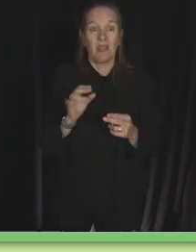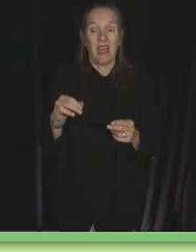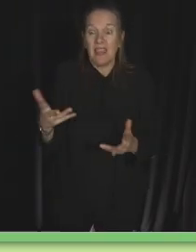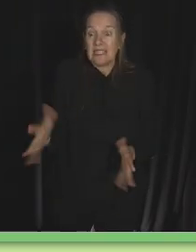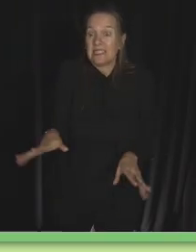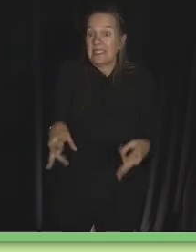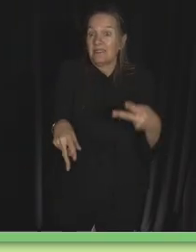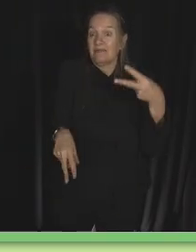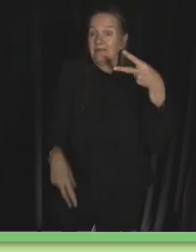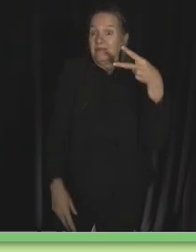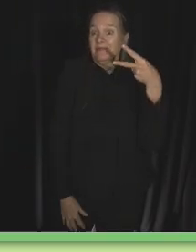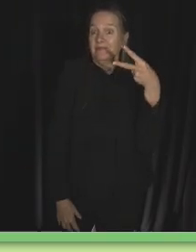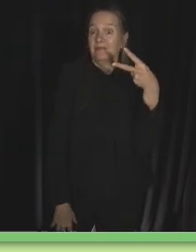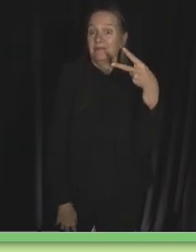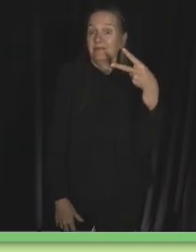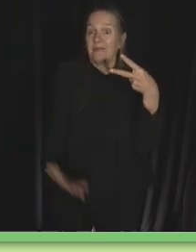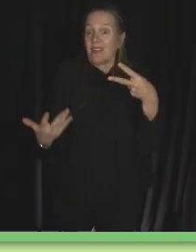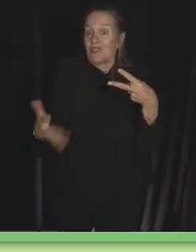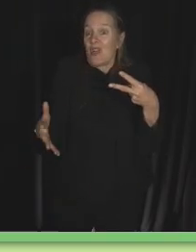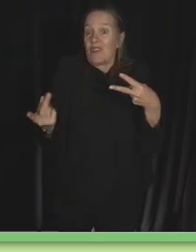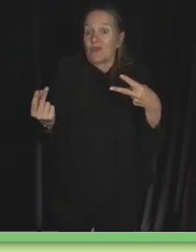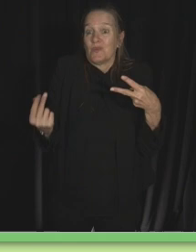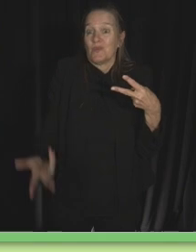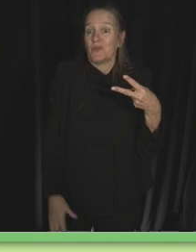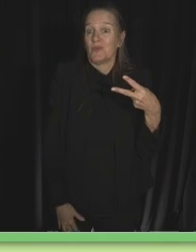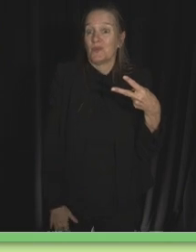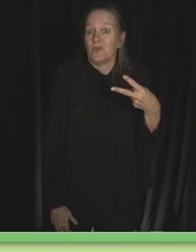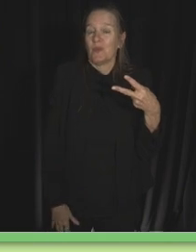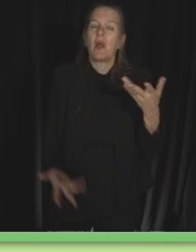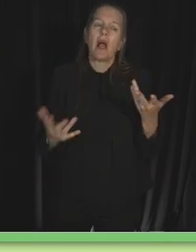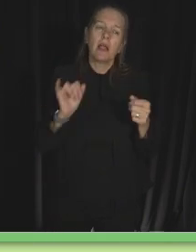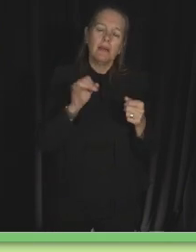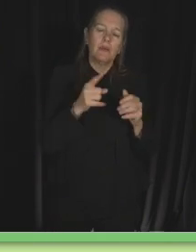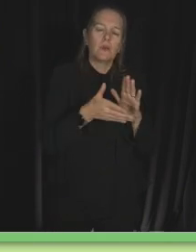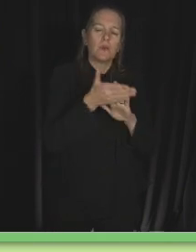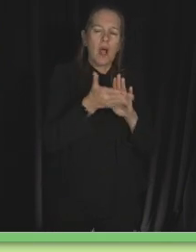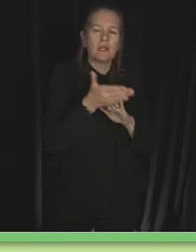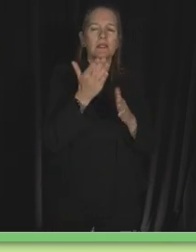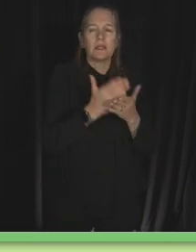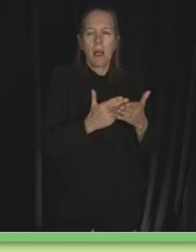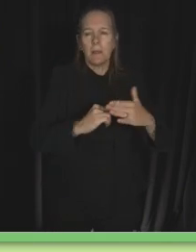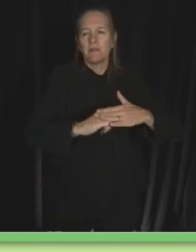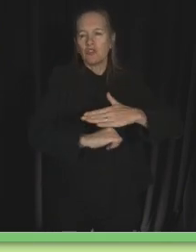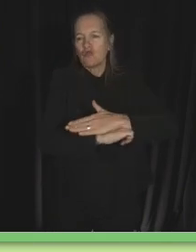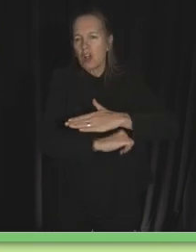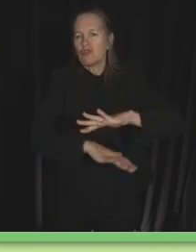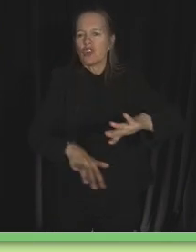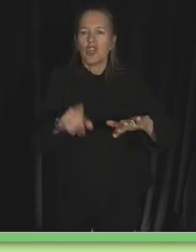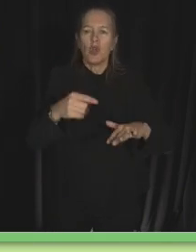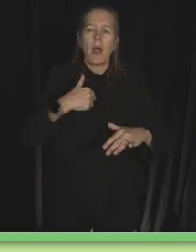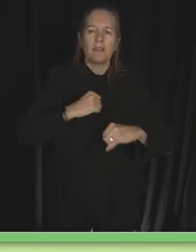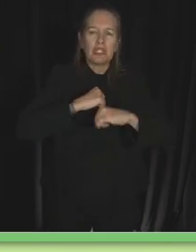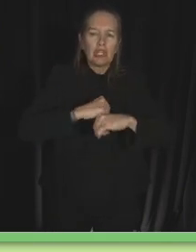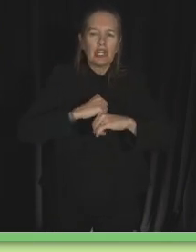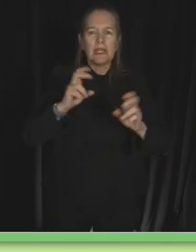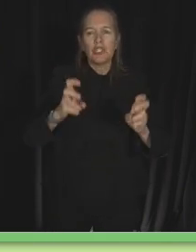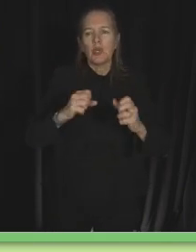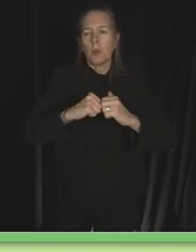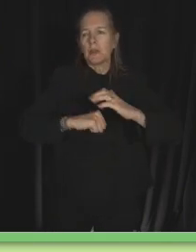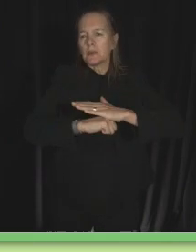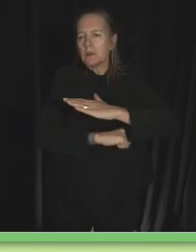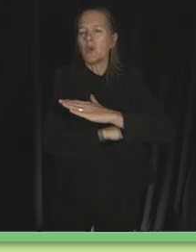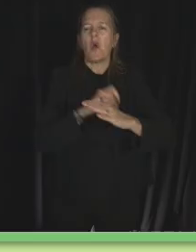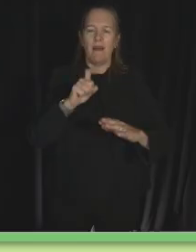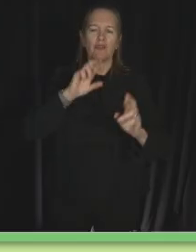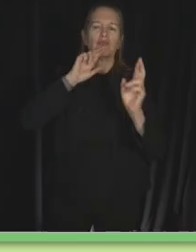you have to do. If you are actually running some infrastructure and you do have a security issue with your infrastructure, you do have to report that